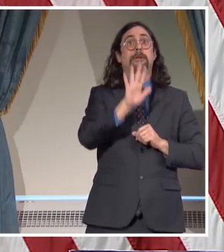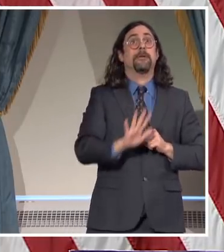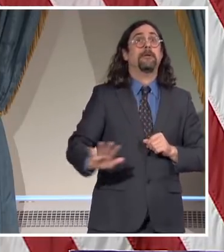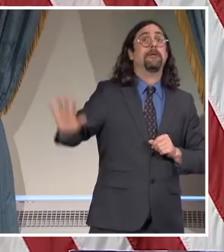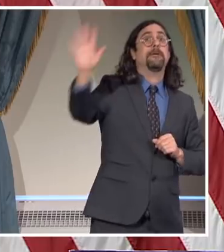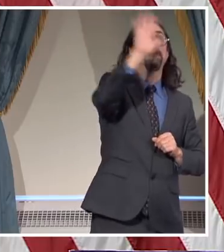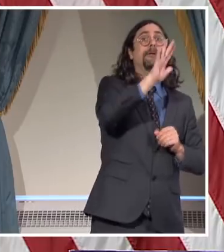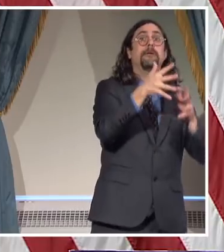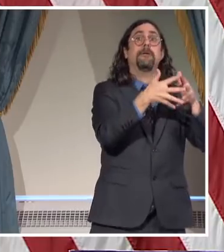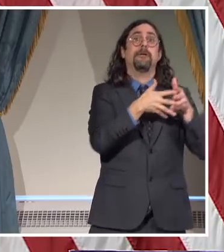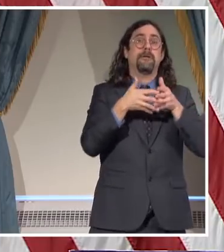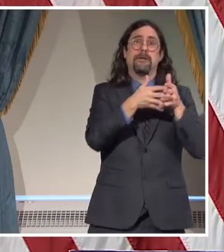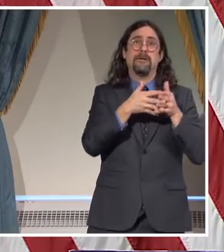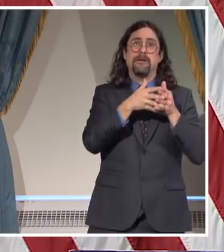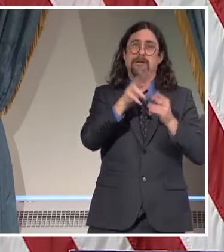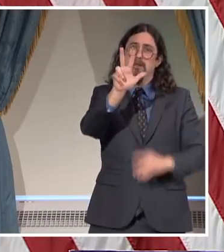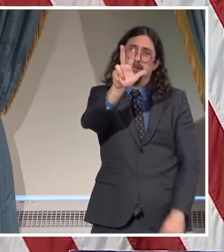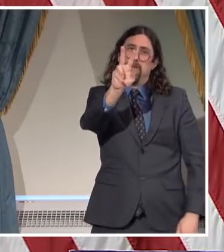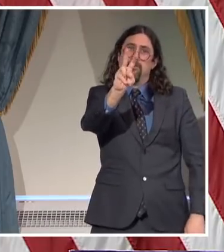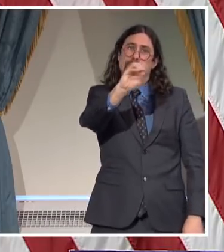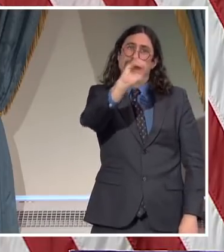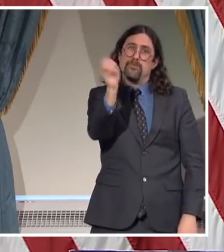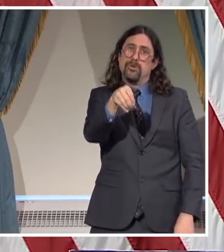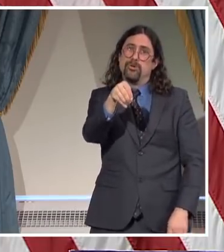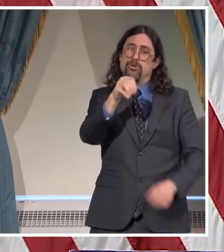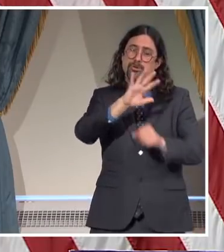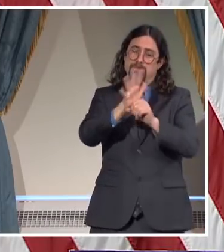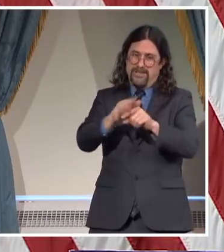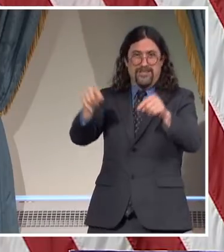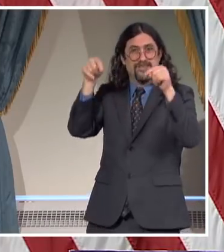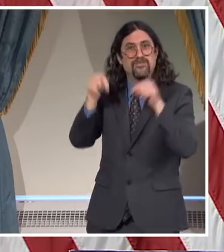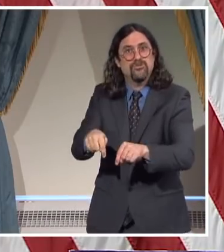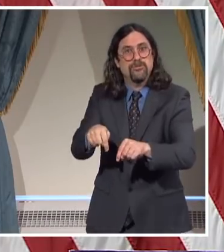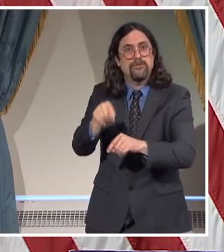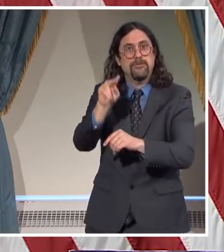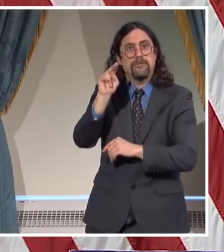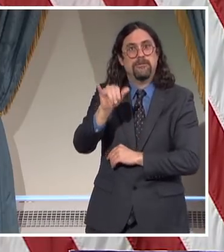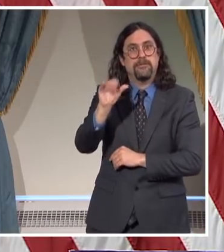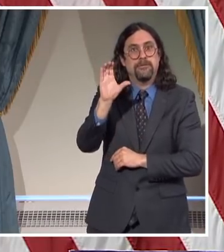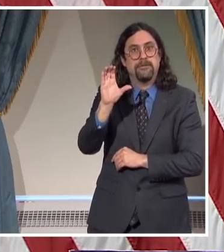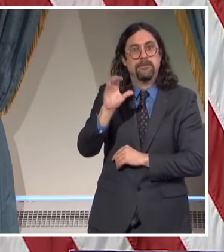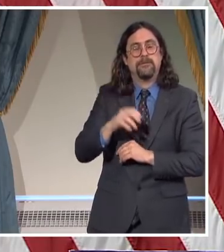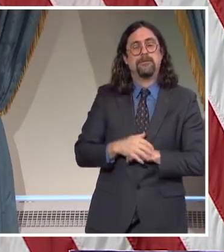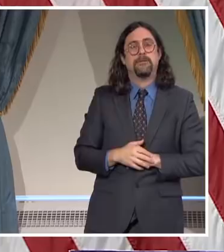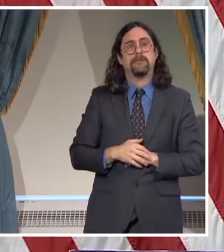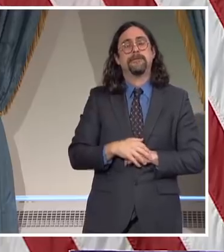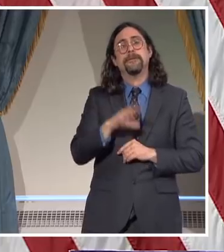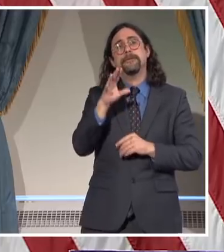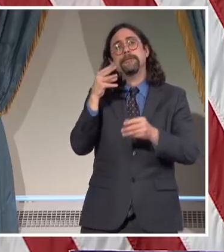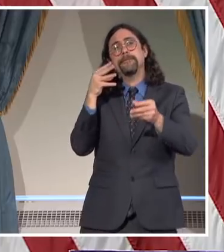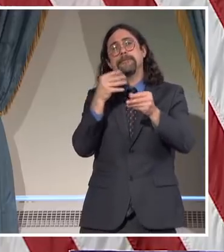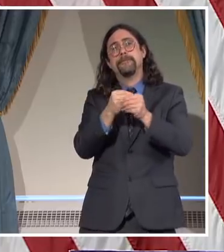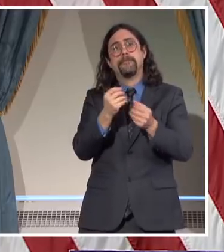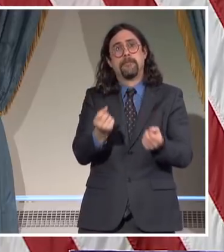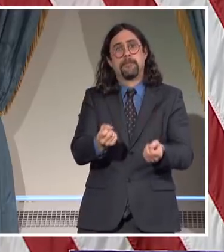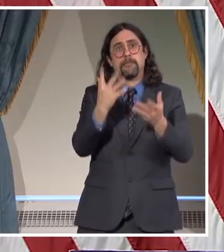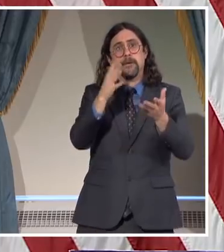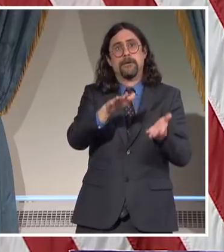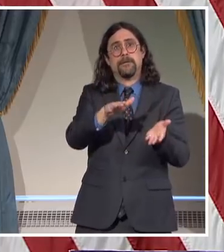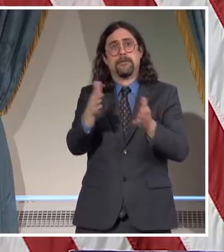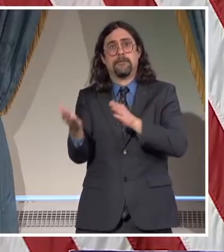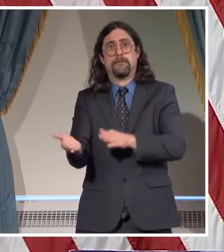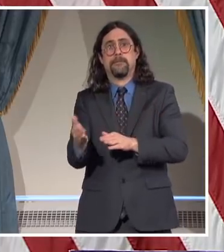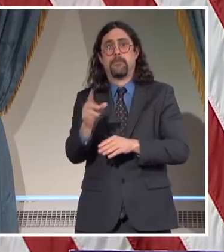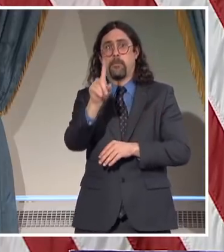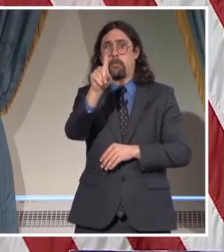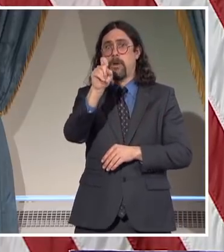coronavirus in New York City has reached to almost 200. What do we do? It's what we do every day.